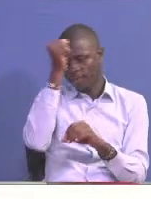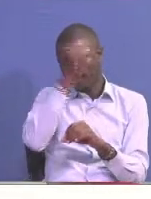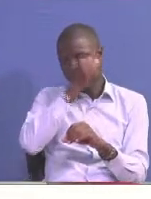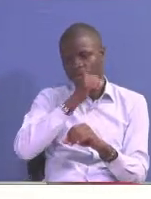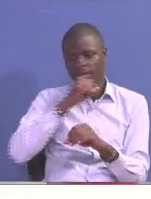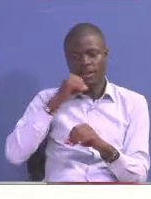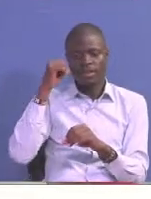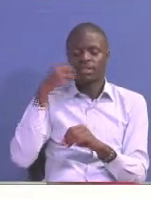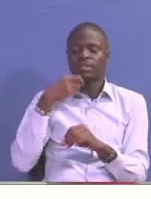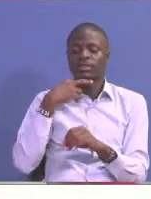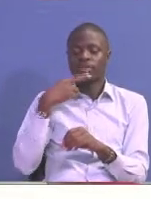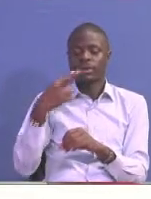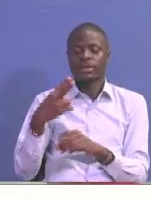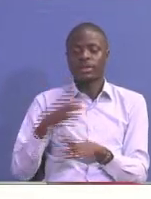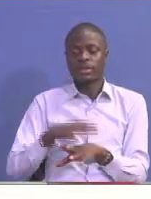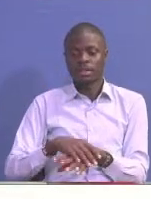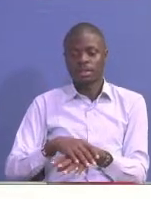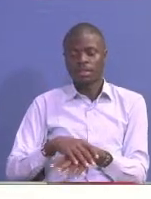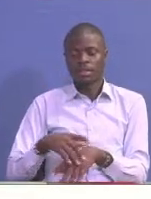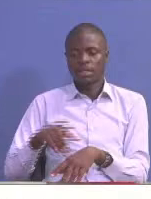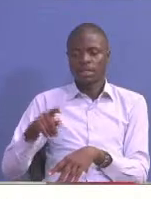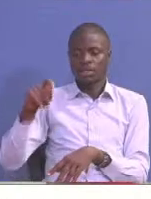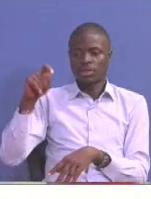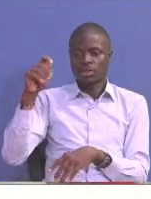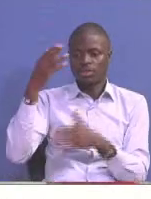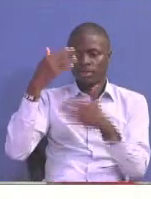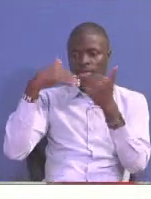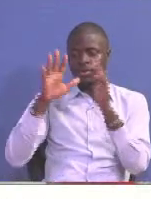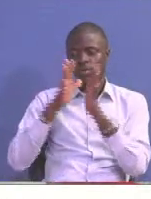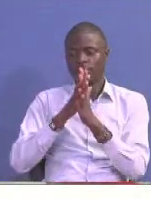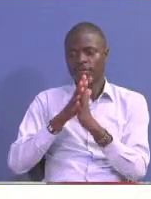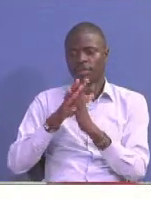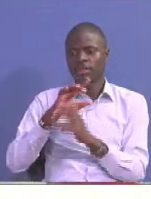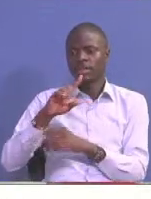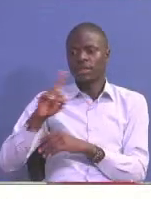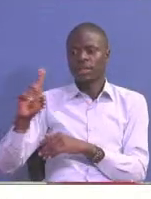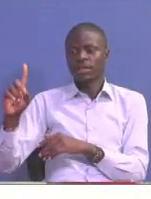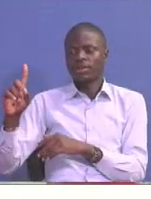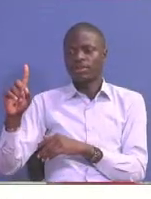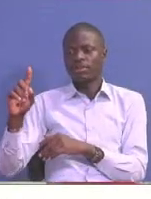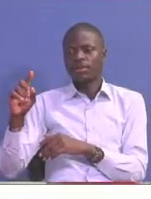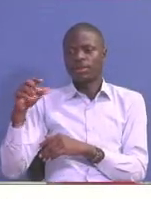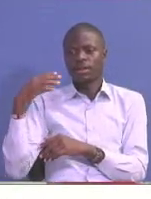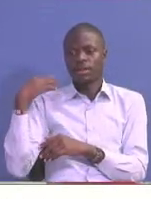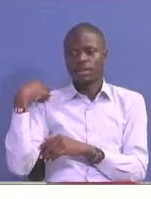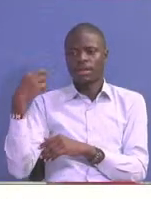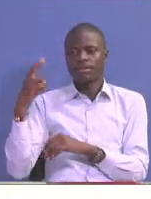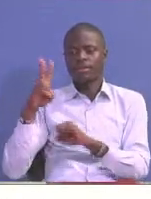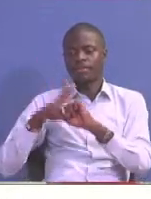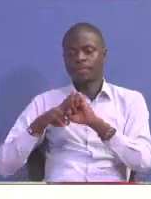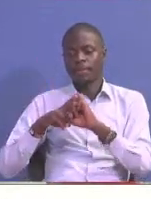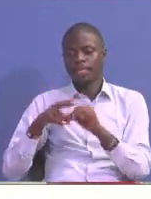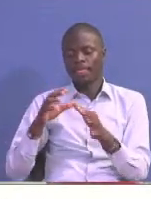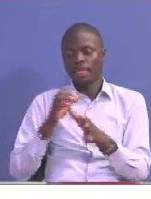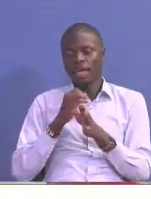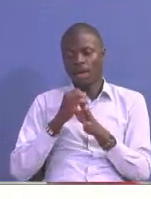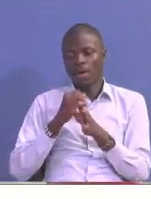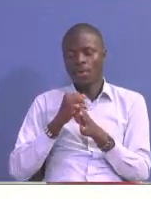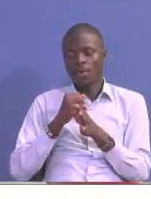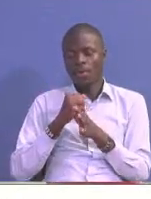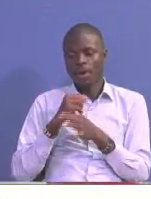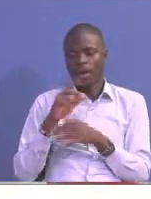200 top universities, Nairobi ranks number 7. Our own